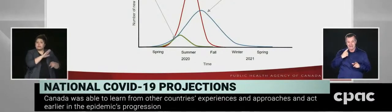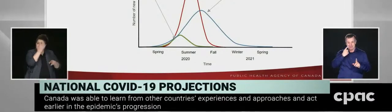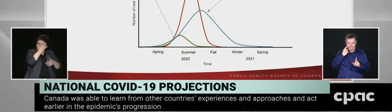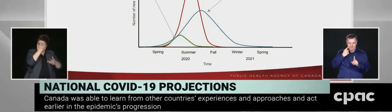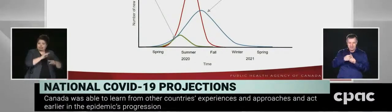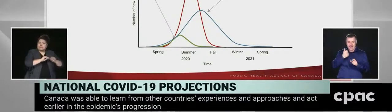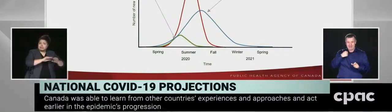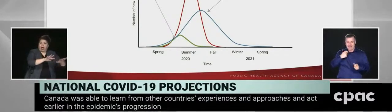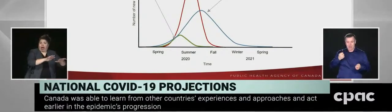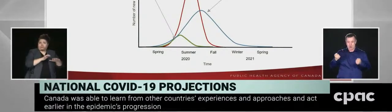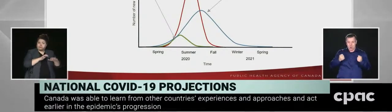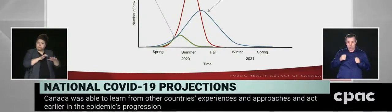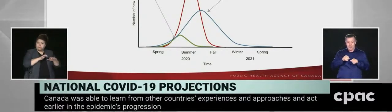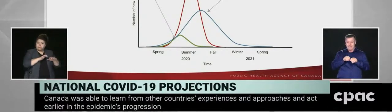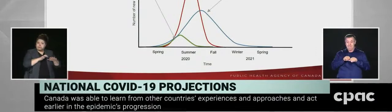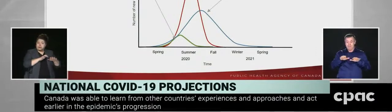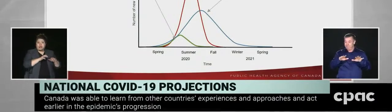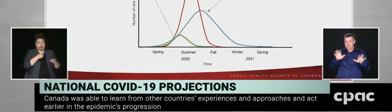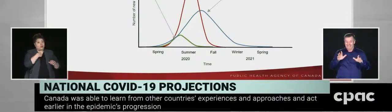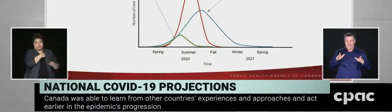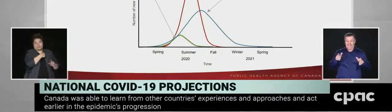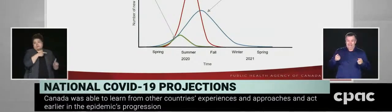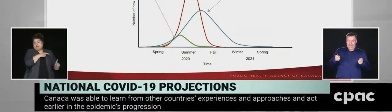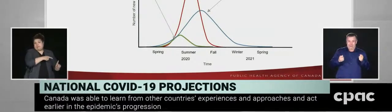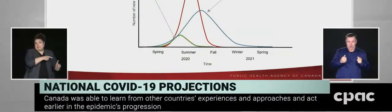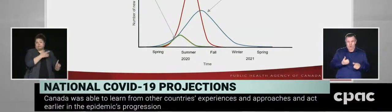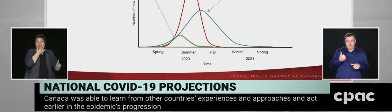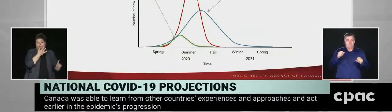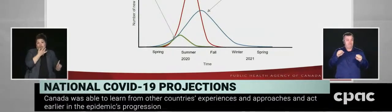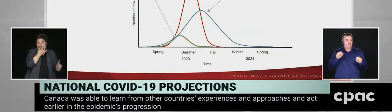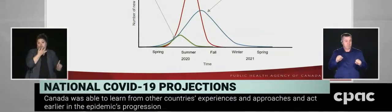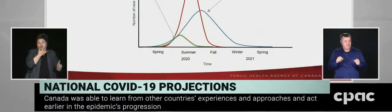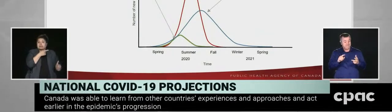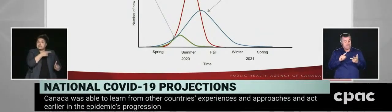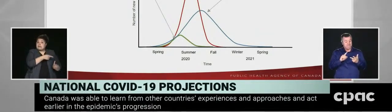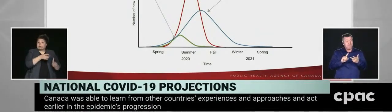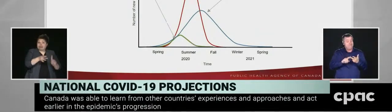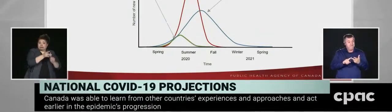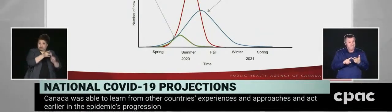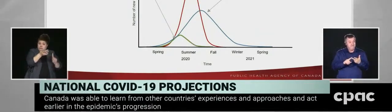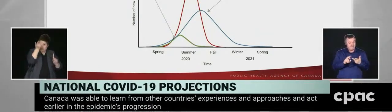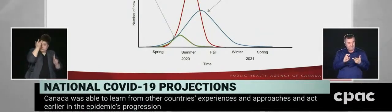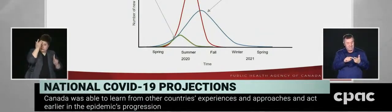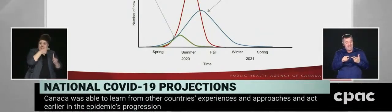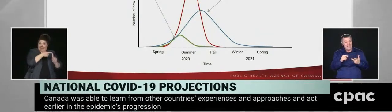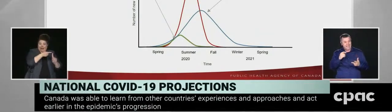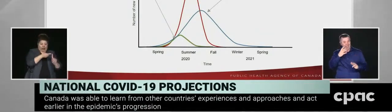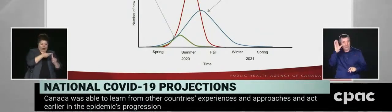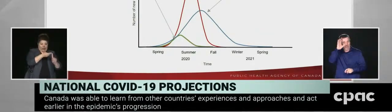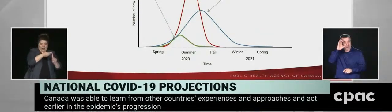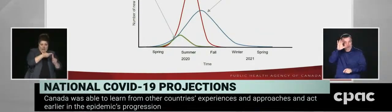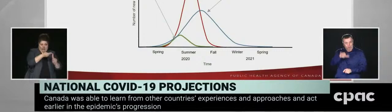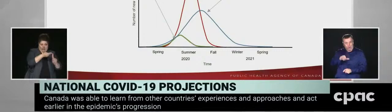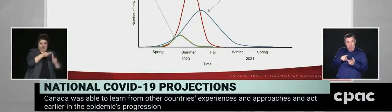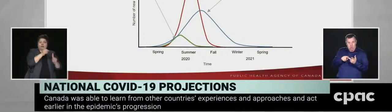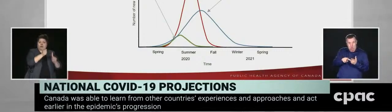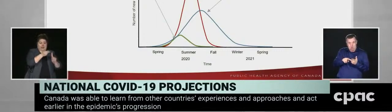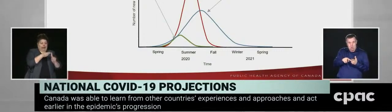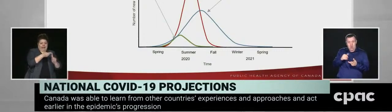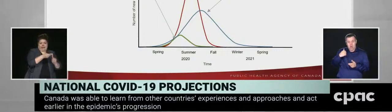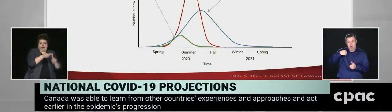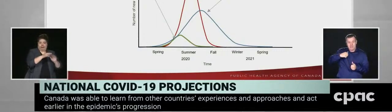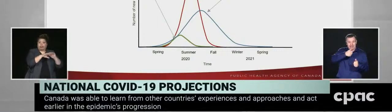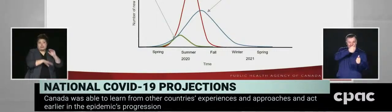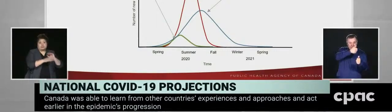we're working towards, where each infected person only transmits to less than one person. We can stay on this green curve